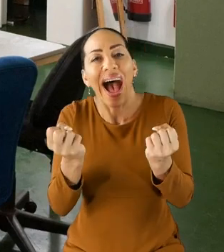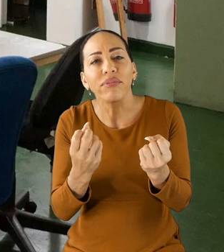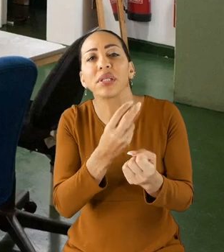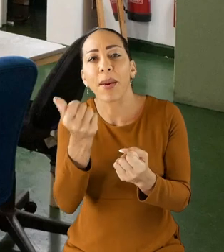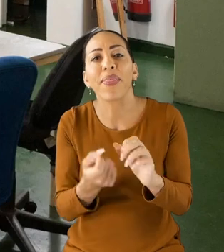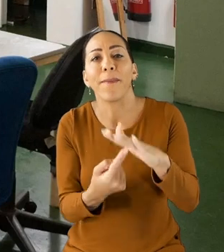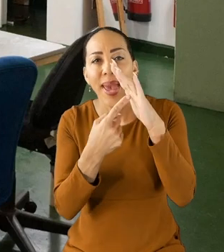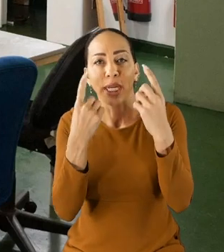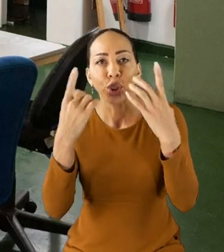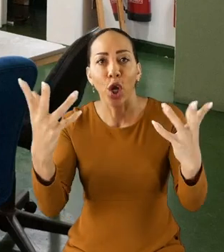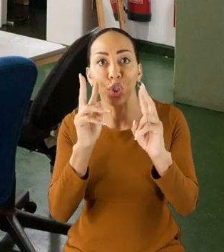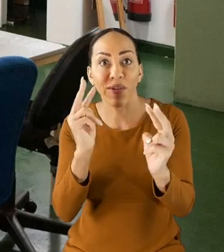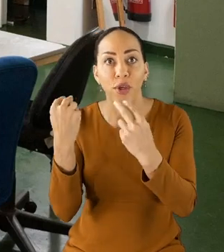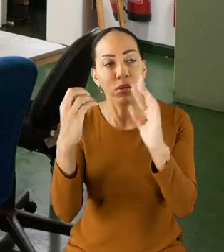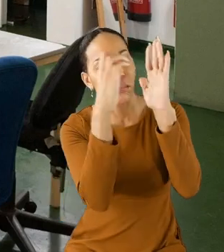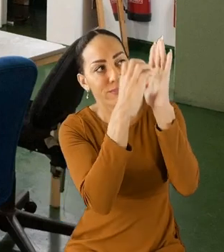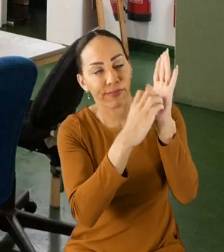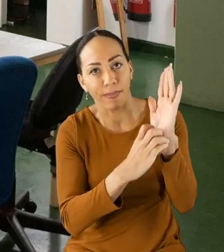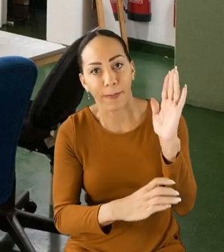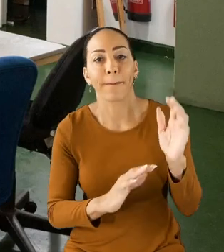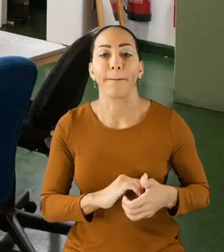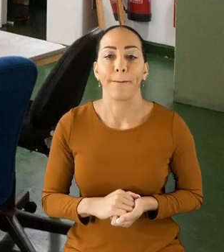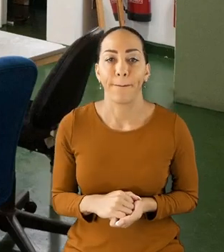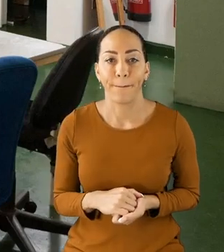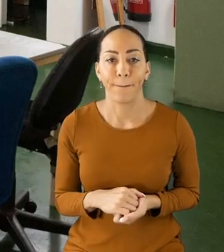We also have